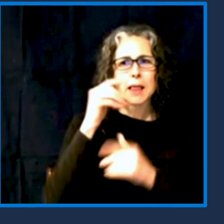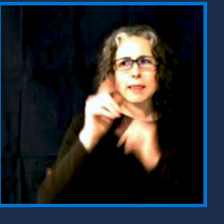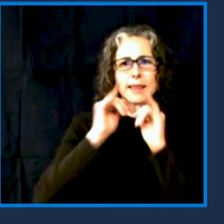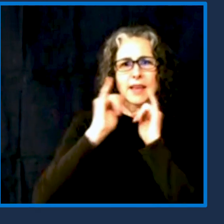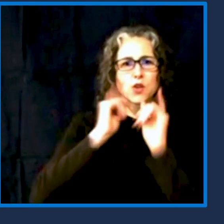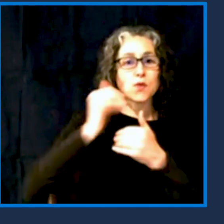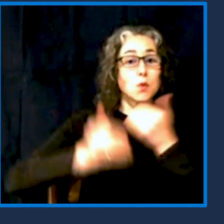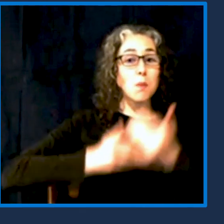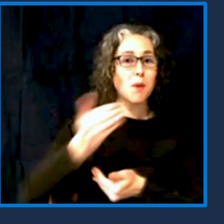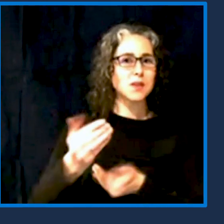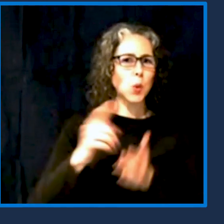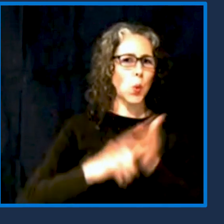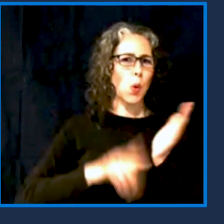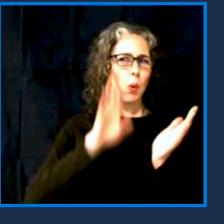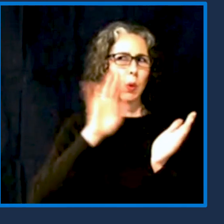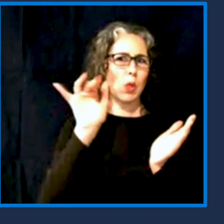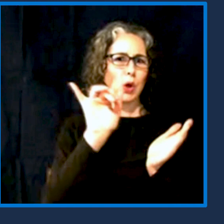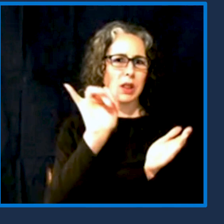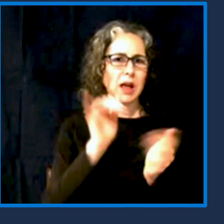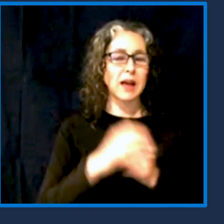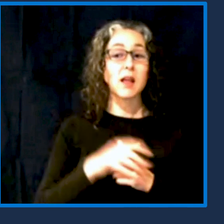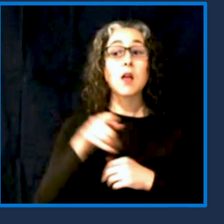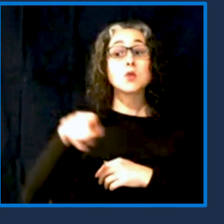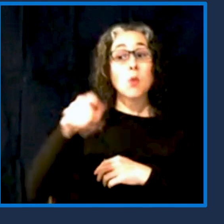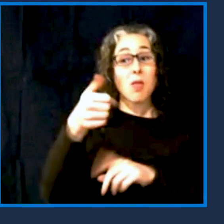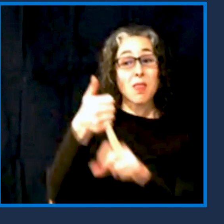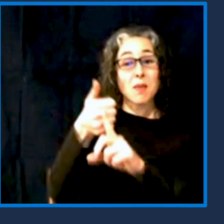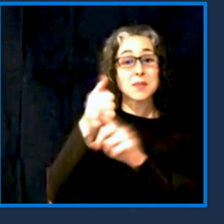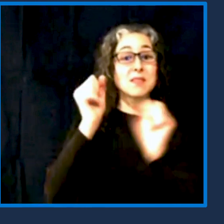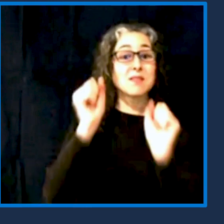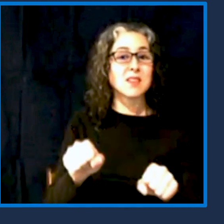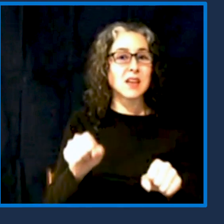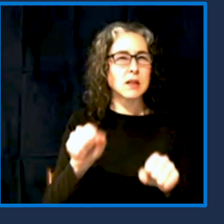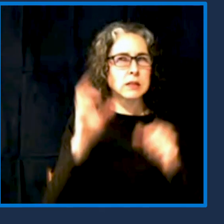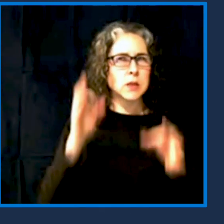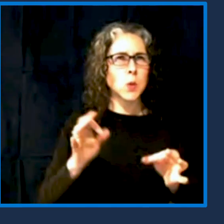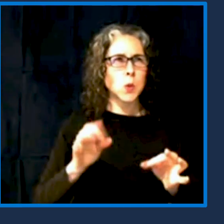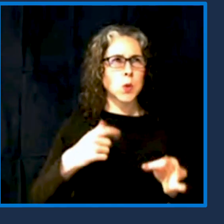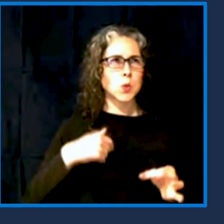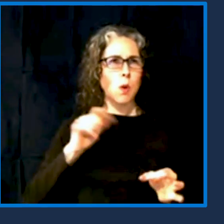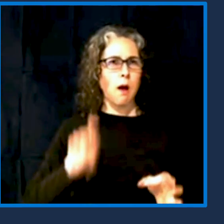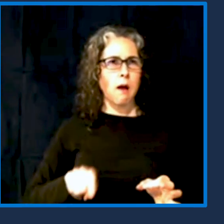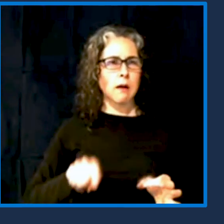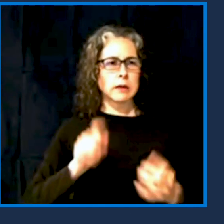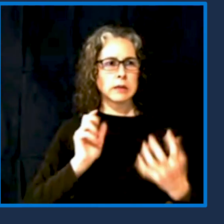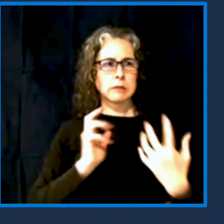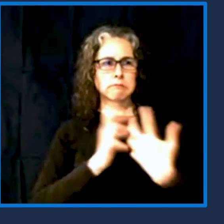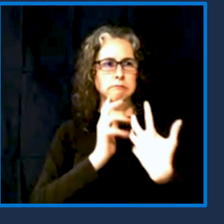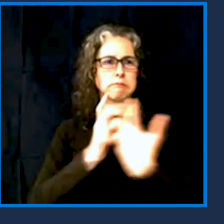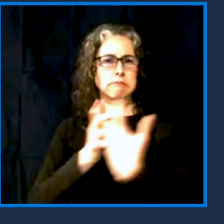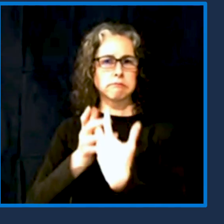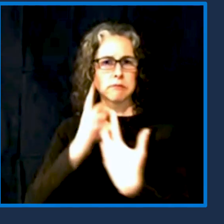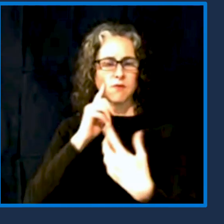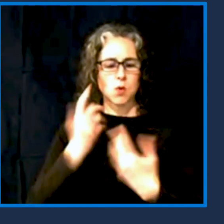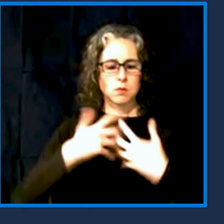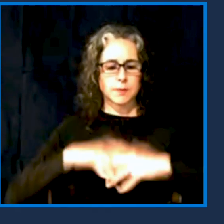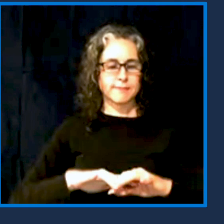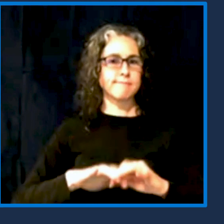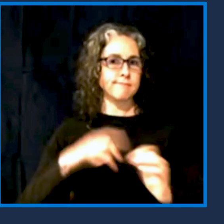process and what it's going to be like, so they can determine if there are accommodations that might be helpful to